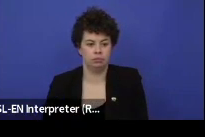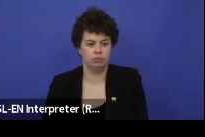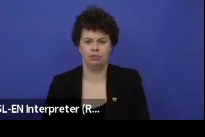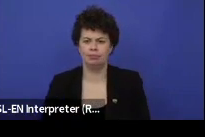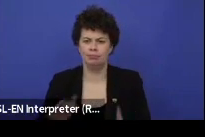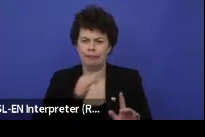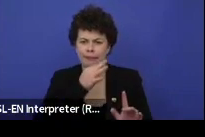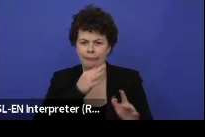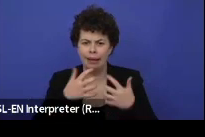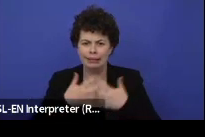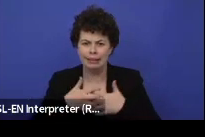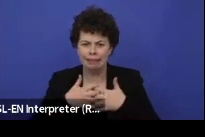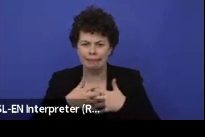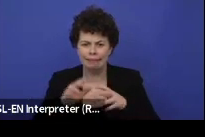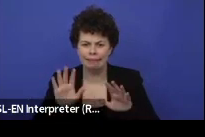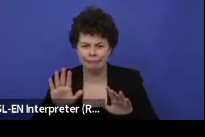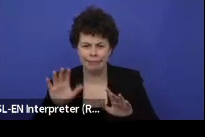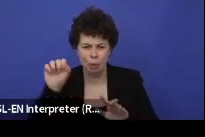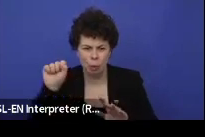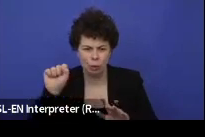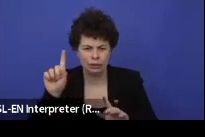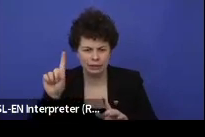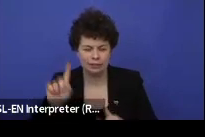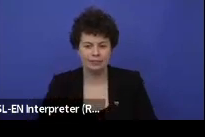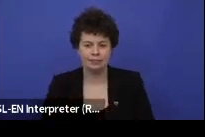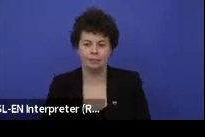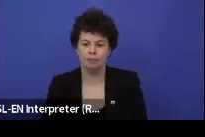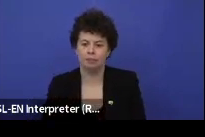oh, sorry, bear with me.